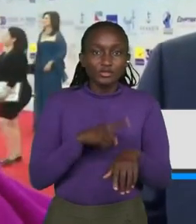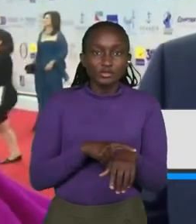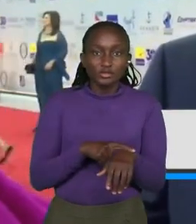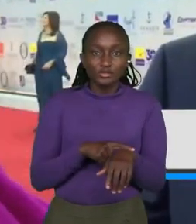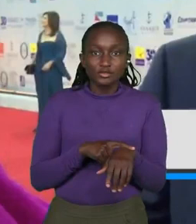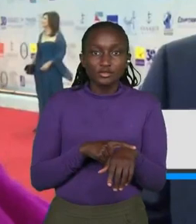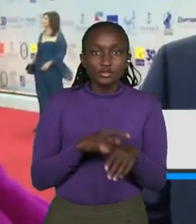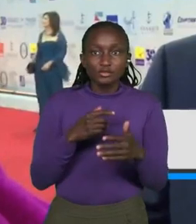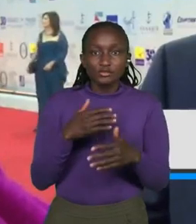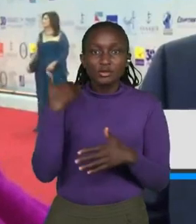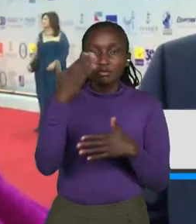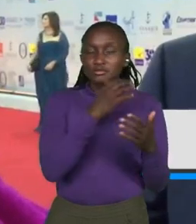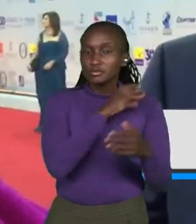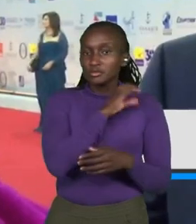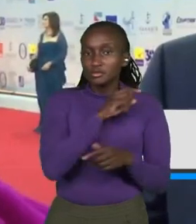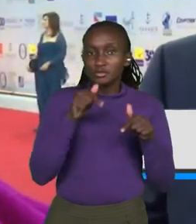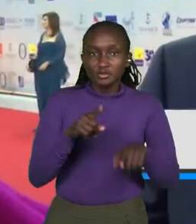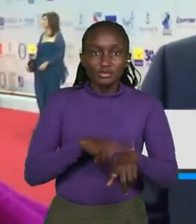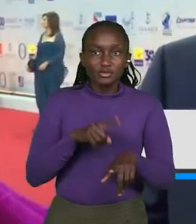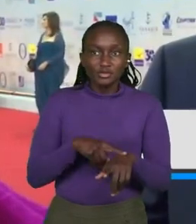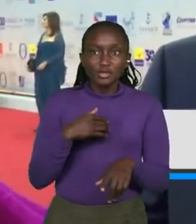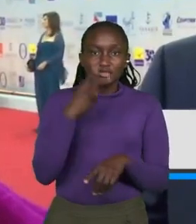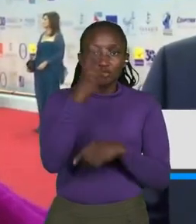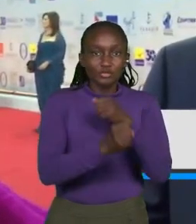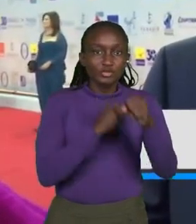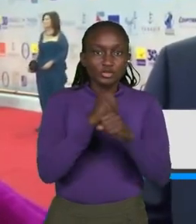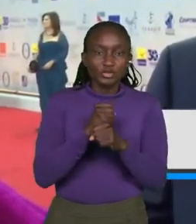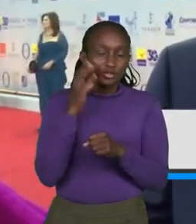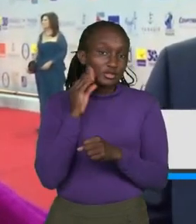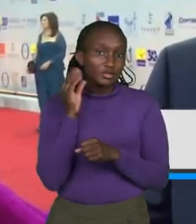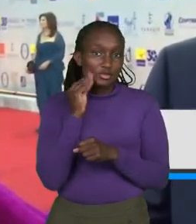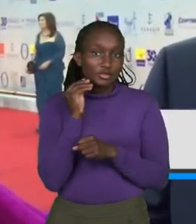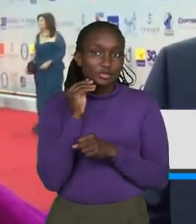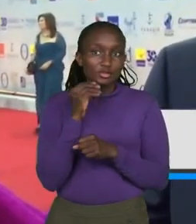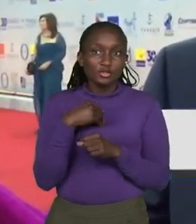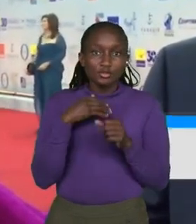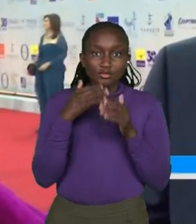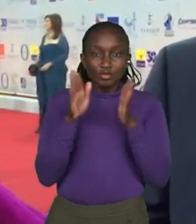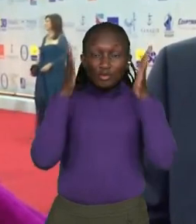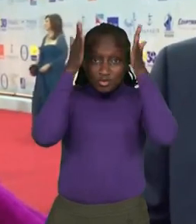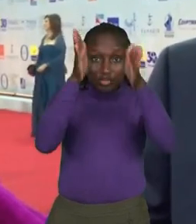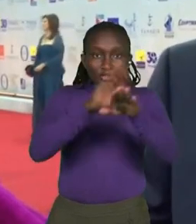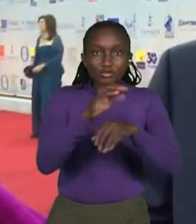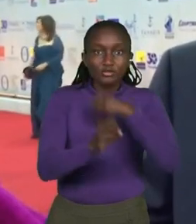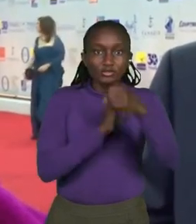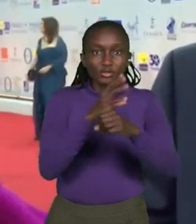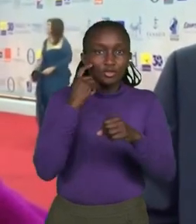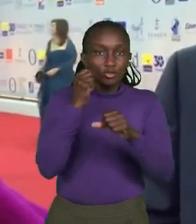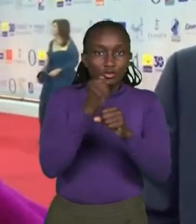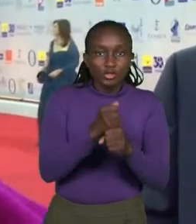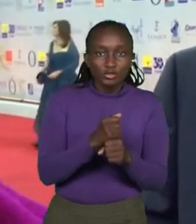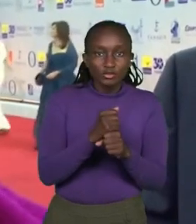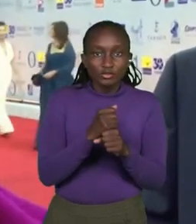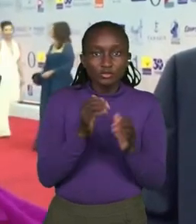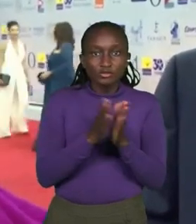we were a little afraid. This time, we have 2 years worth of experience. There's more focus on films, on workshops, and